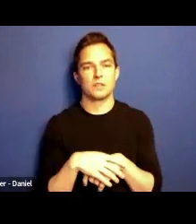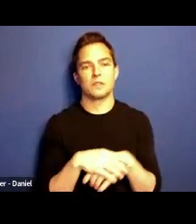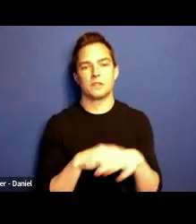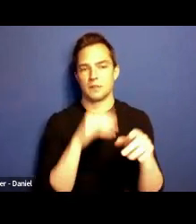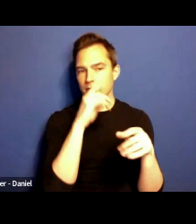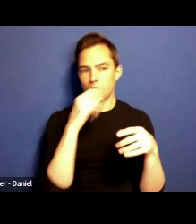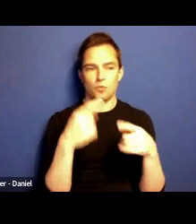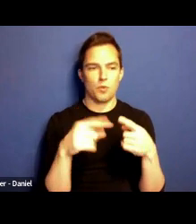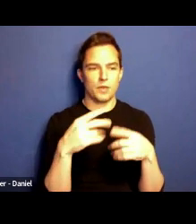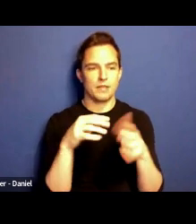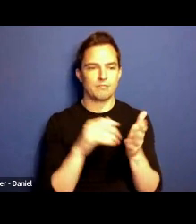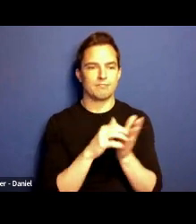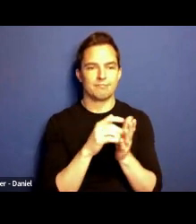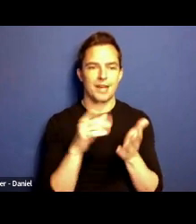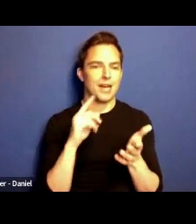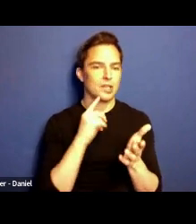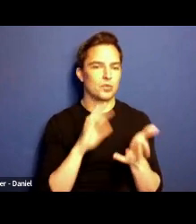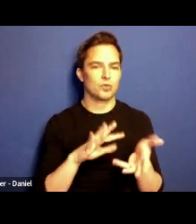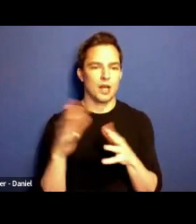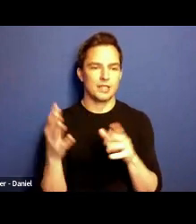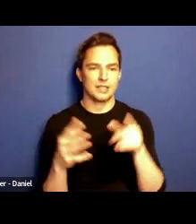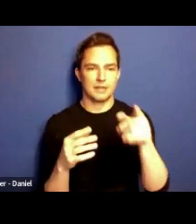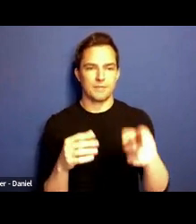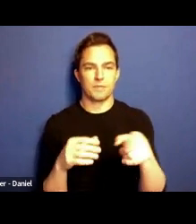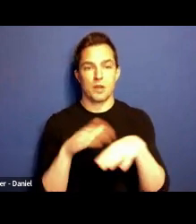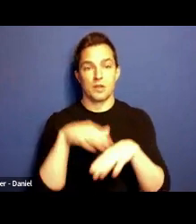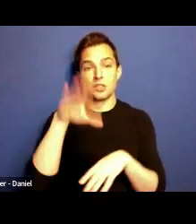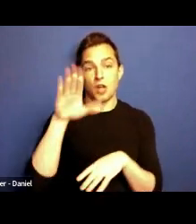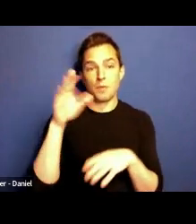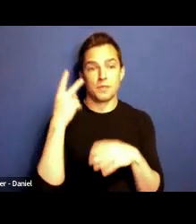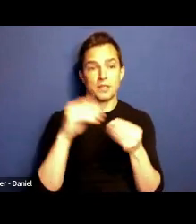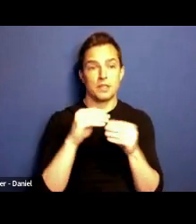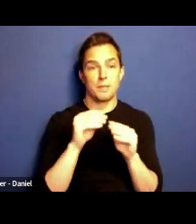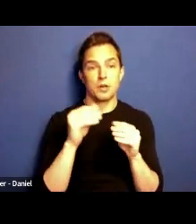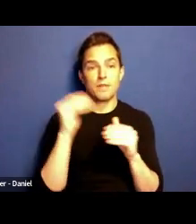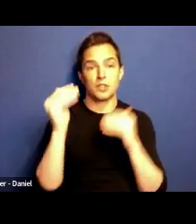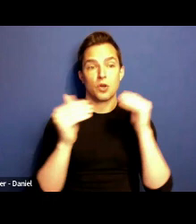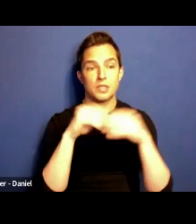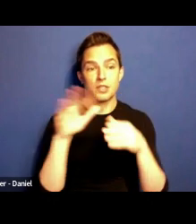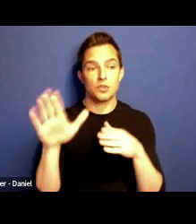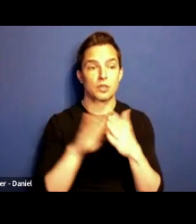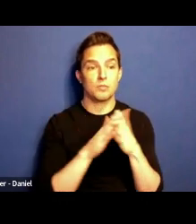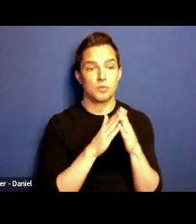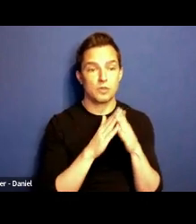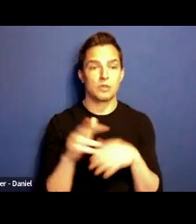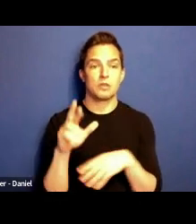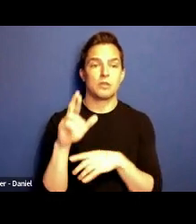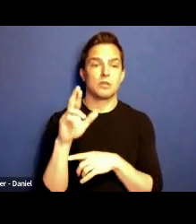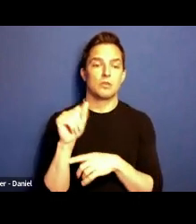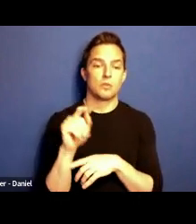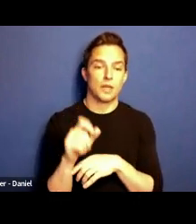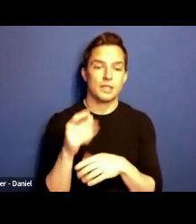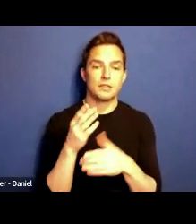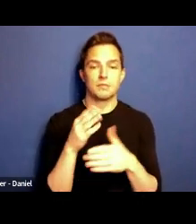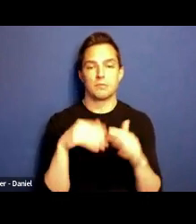crises. So things like on the top, the number of adults in your community, we've got a rate, below an average rate